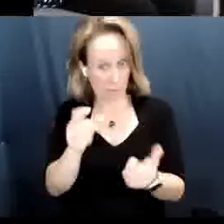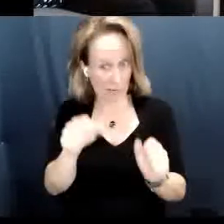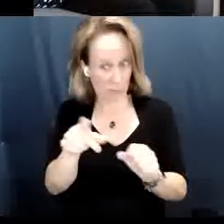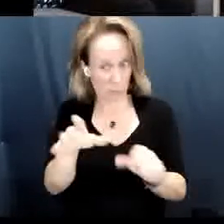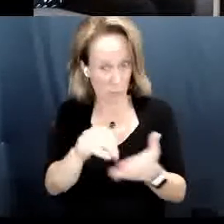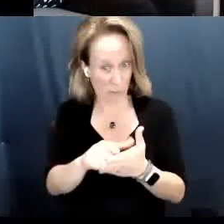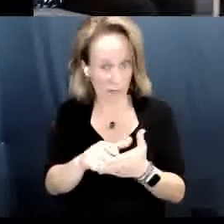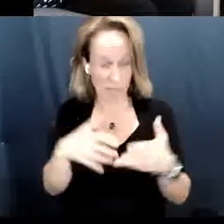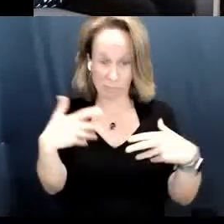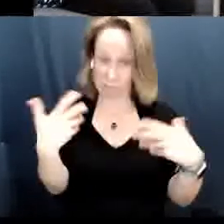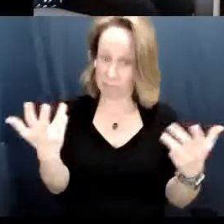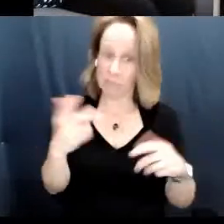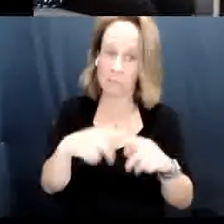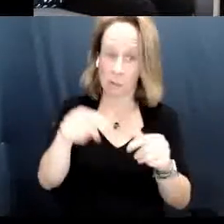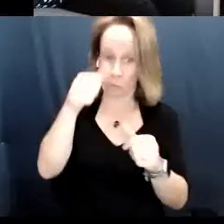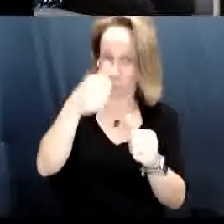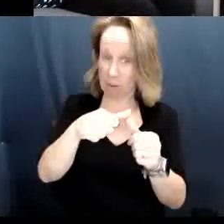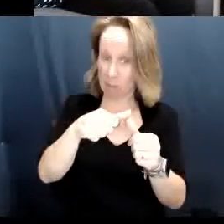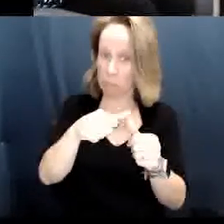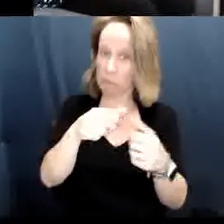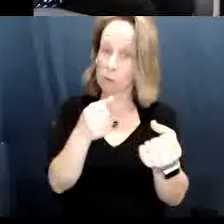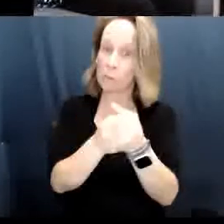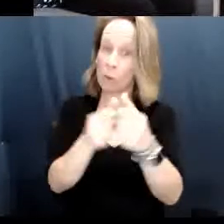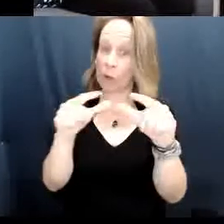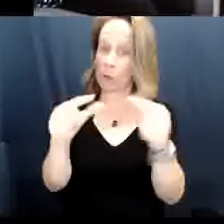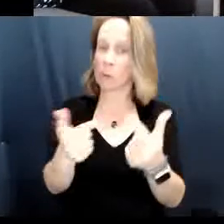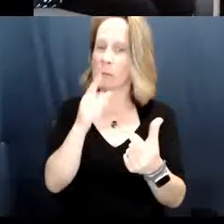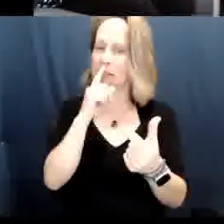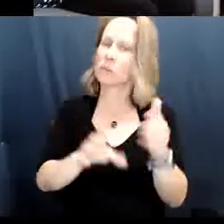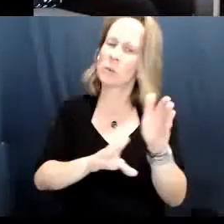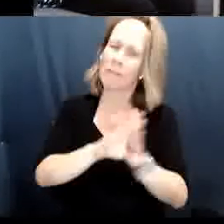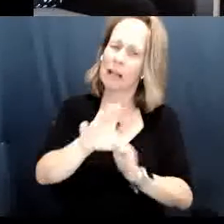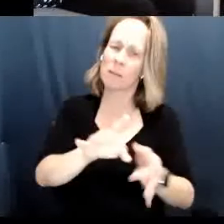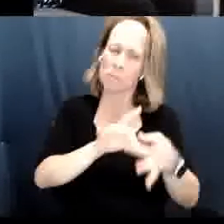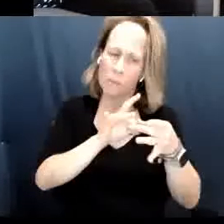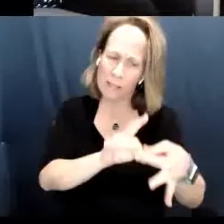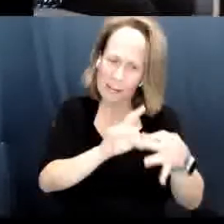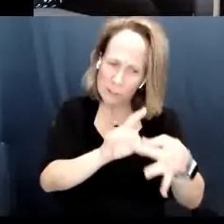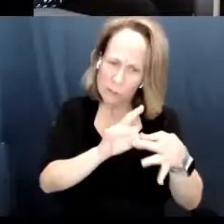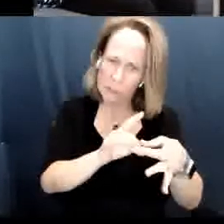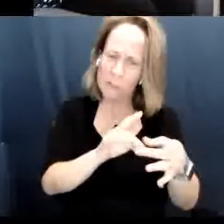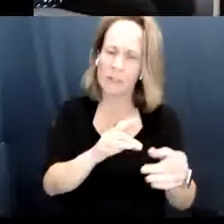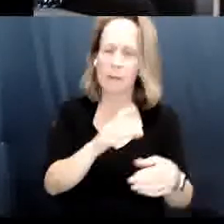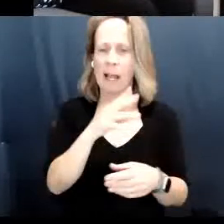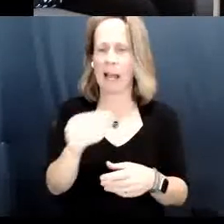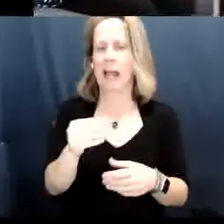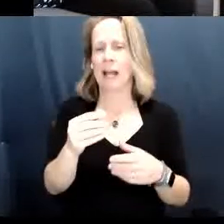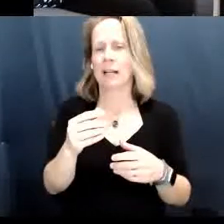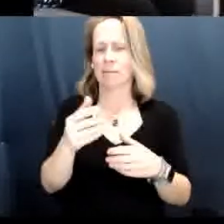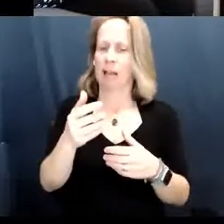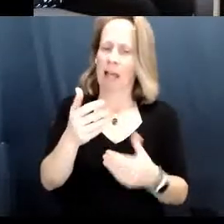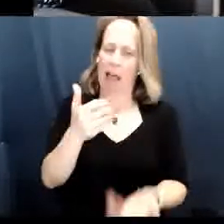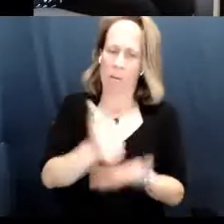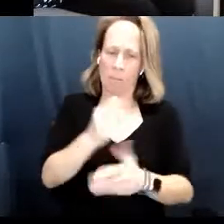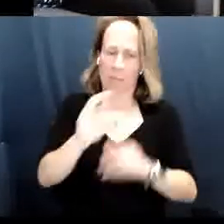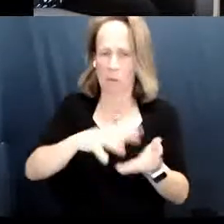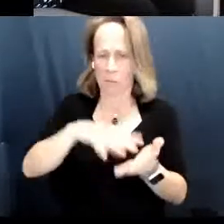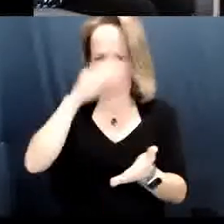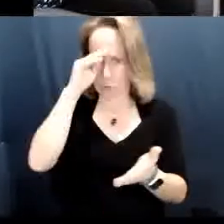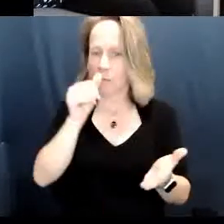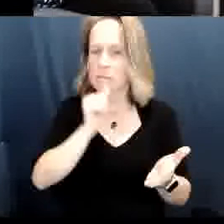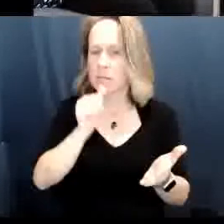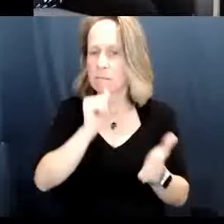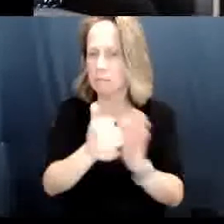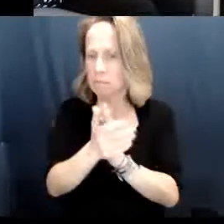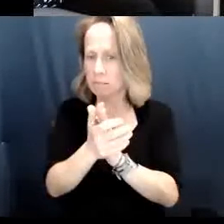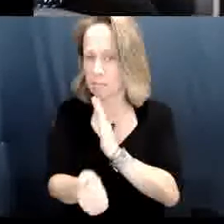Remember, the goal of a support group is to create relationships, decrease stress, and strengthen coping skills. The type of group that will